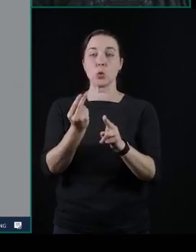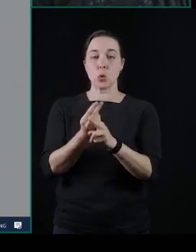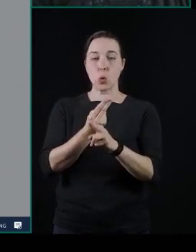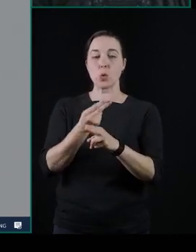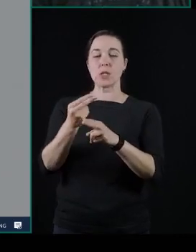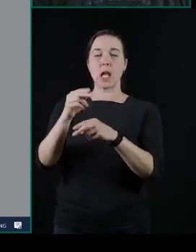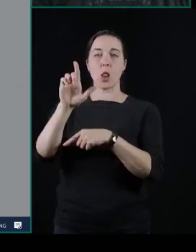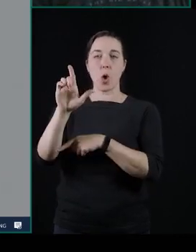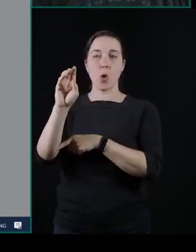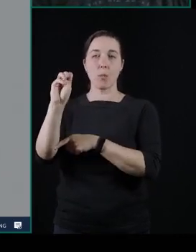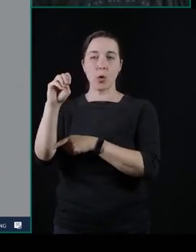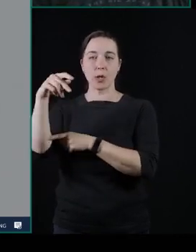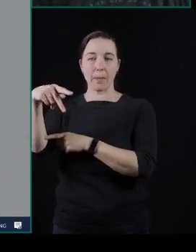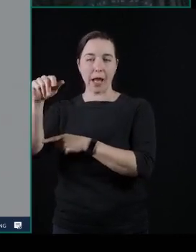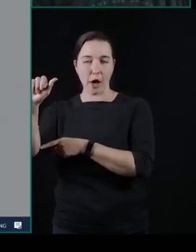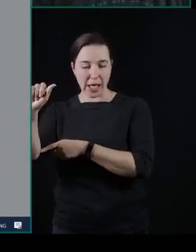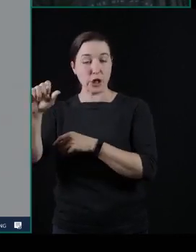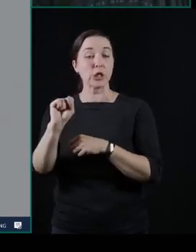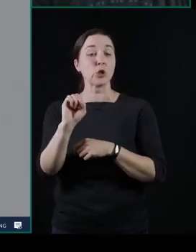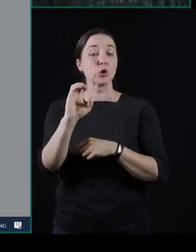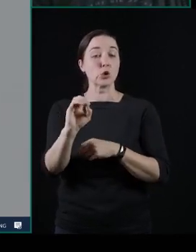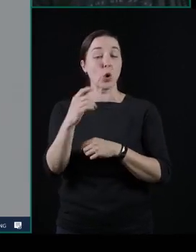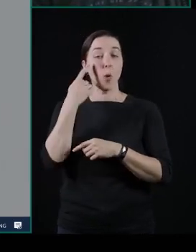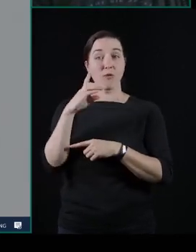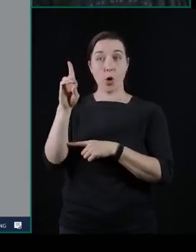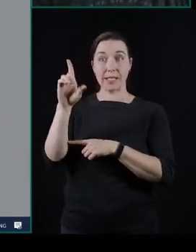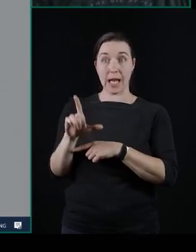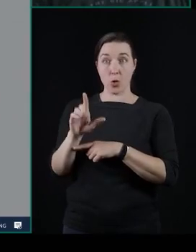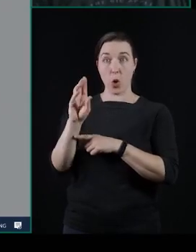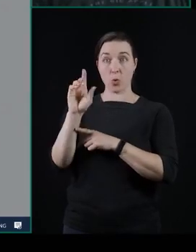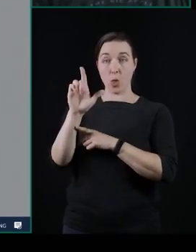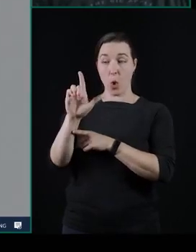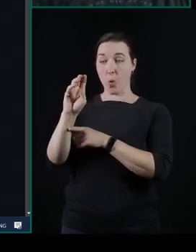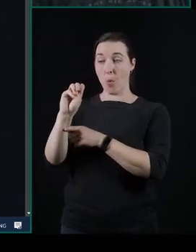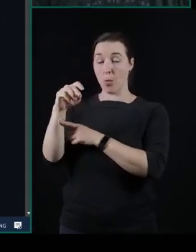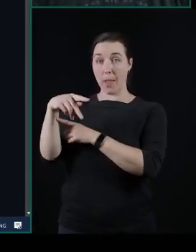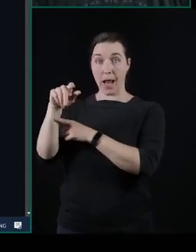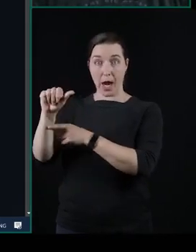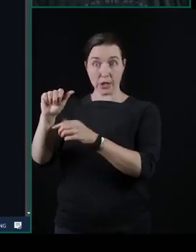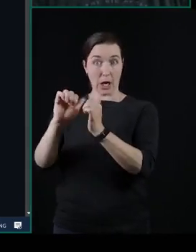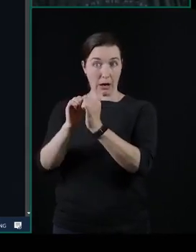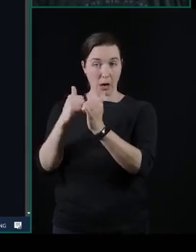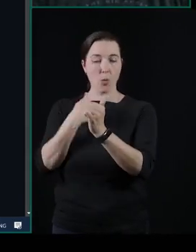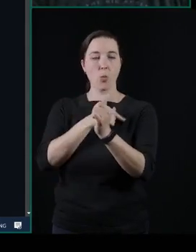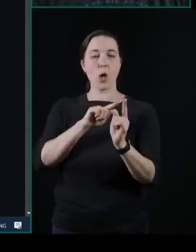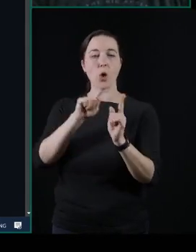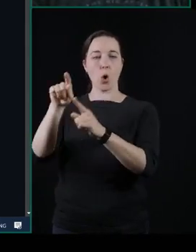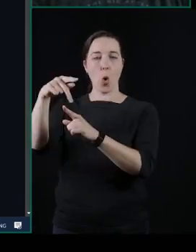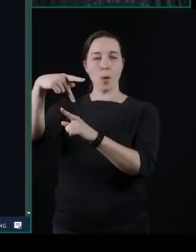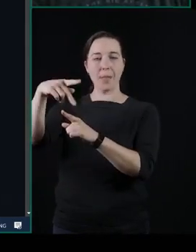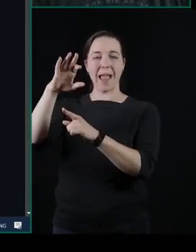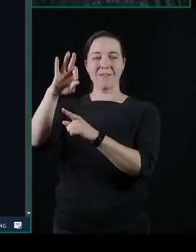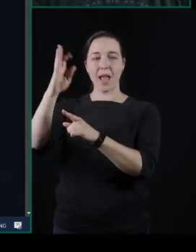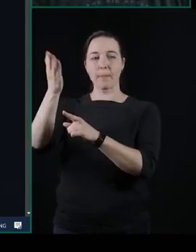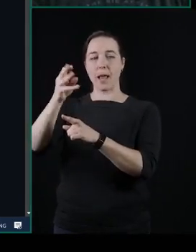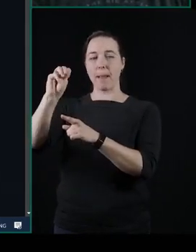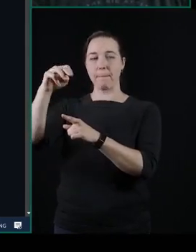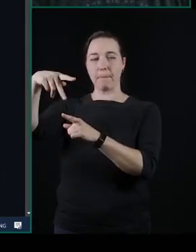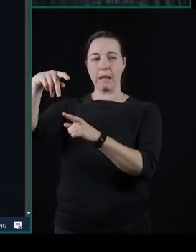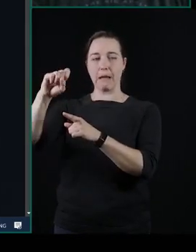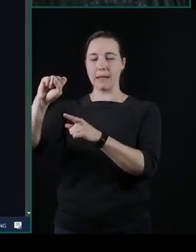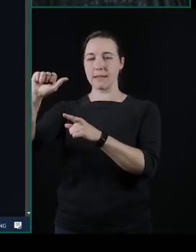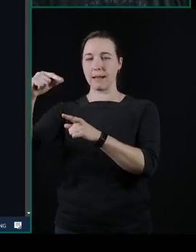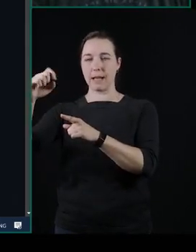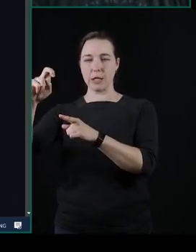using local multiplayer agent. So to download local multiplayer agent, we navigate to the